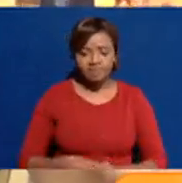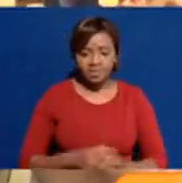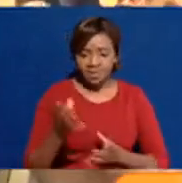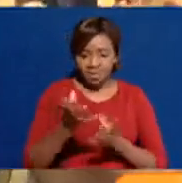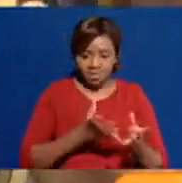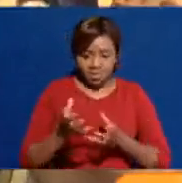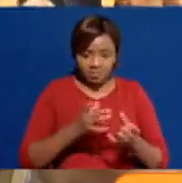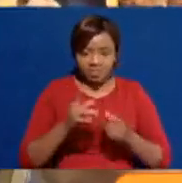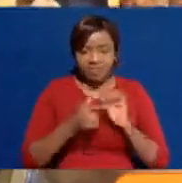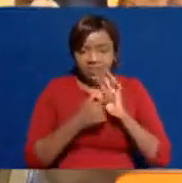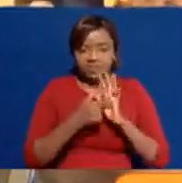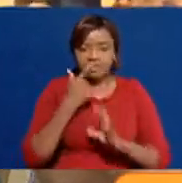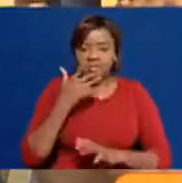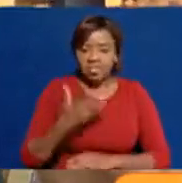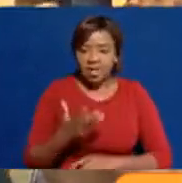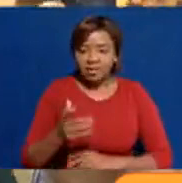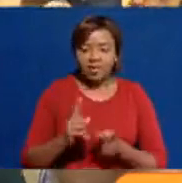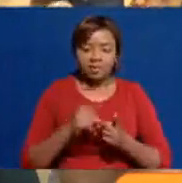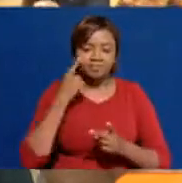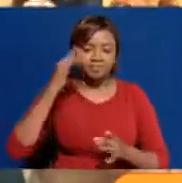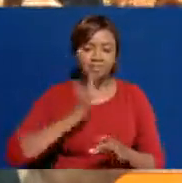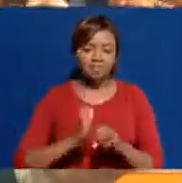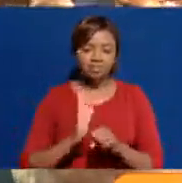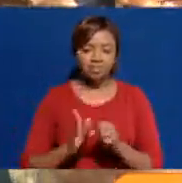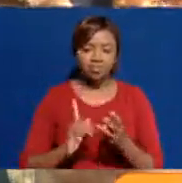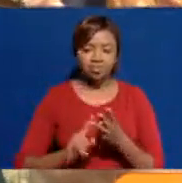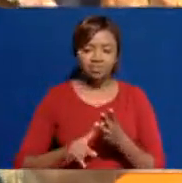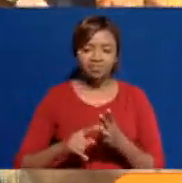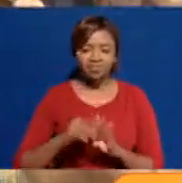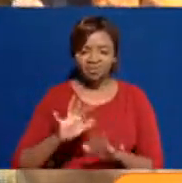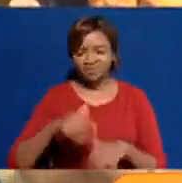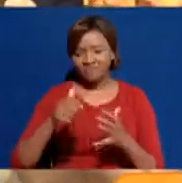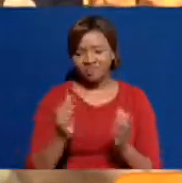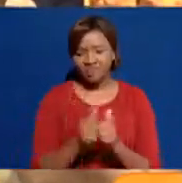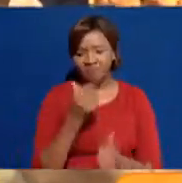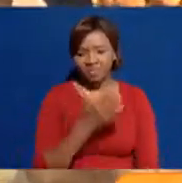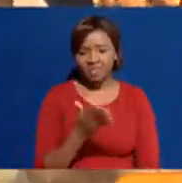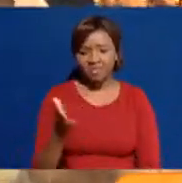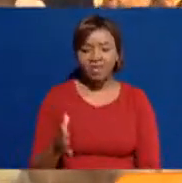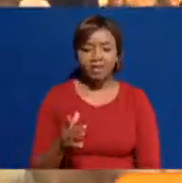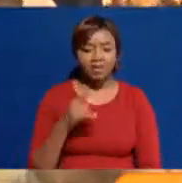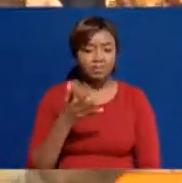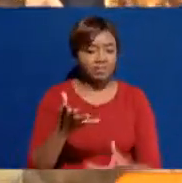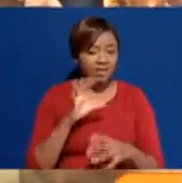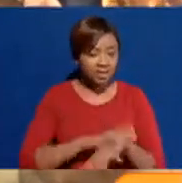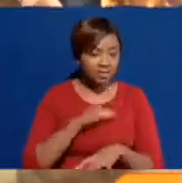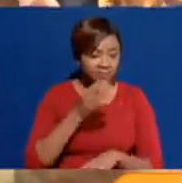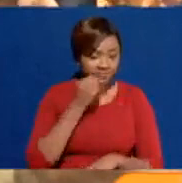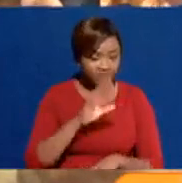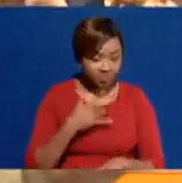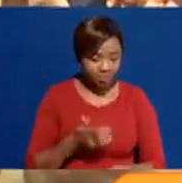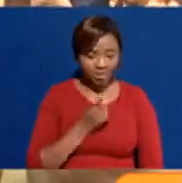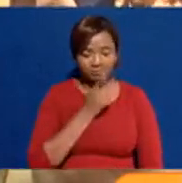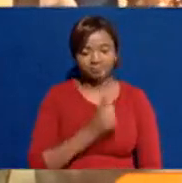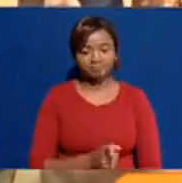biashara yote ya nyanya, kitunguu, horticulture ambayo inafanyika hapa, inategemea hii wetland. Watu wanafanya